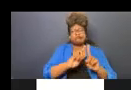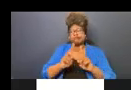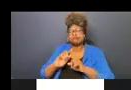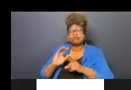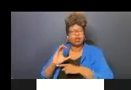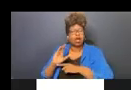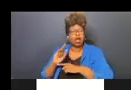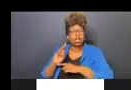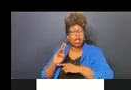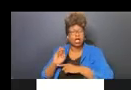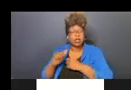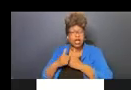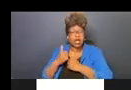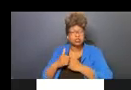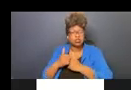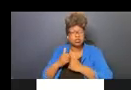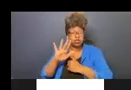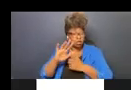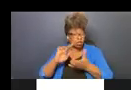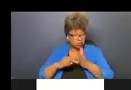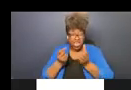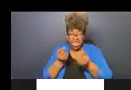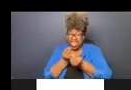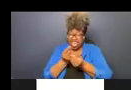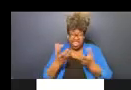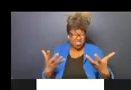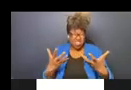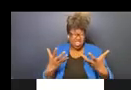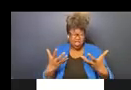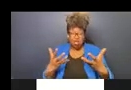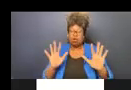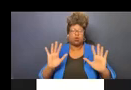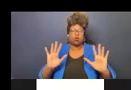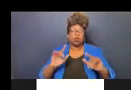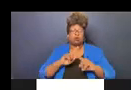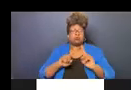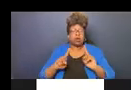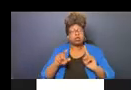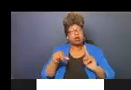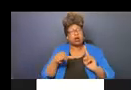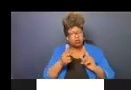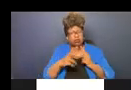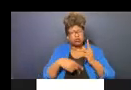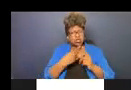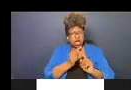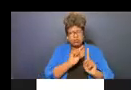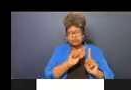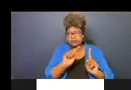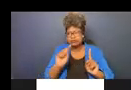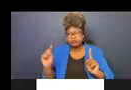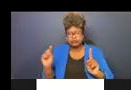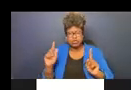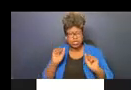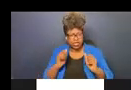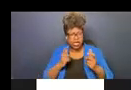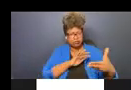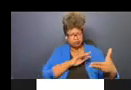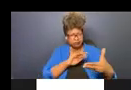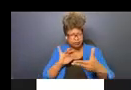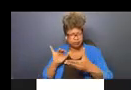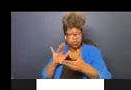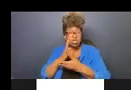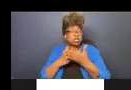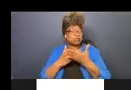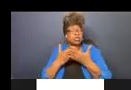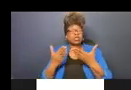everything region-wide that might affect resilience, but we can look at other climate-related hazards. And so some of the things that have floated to the